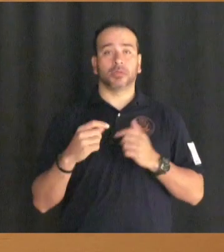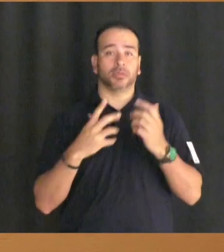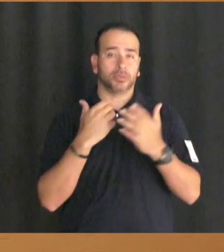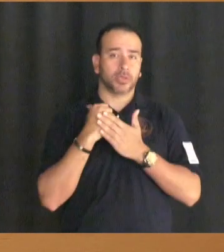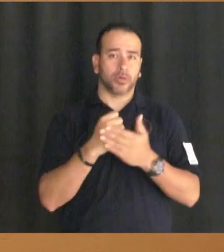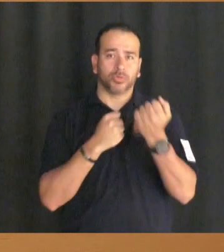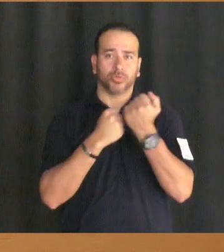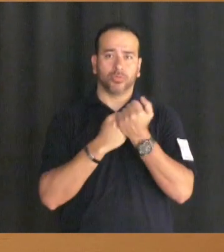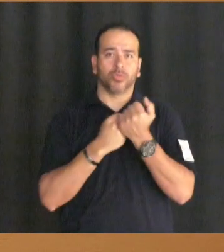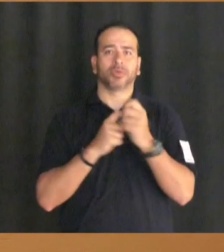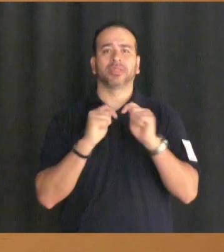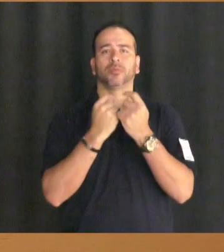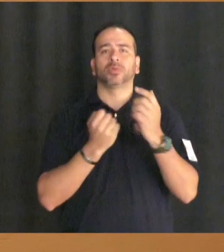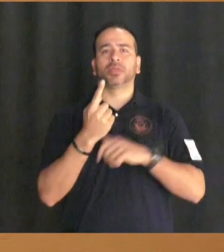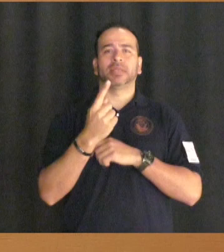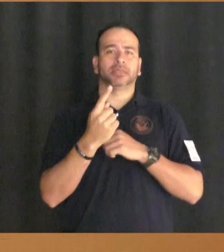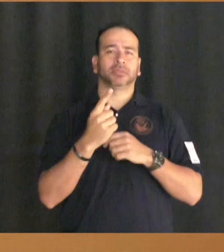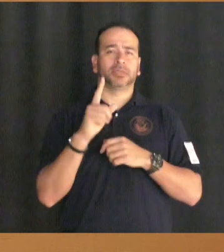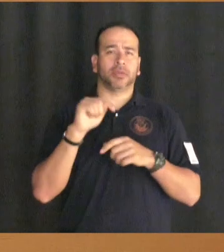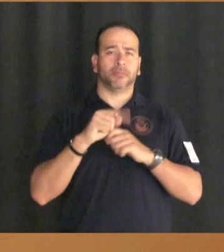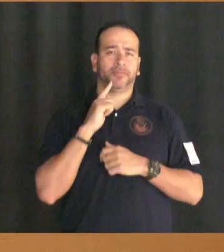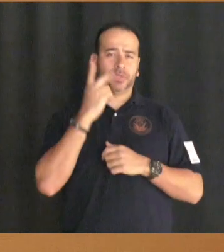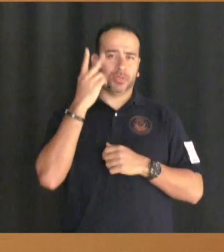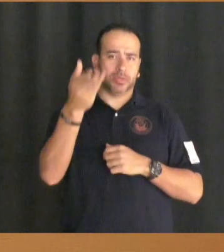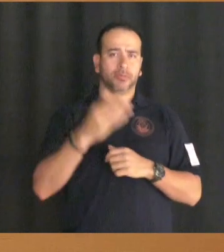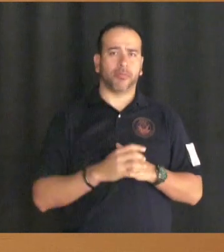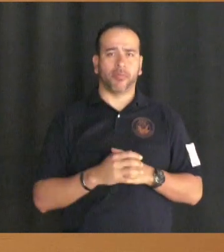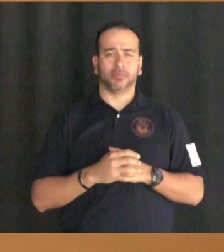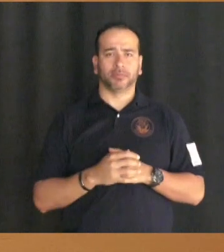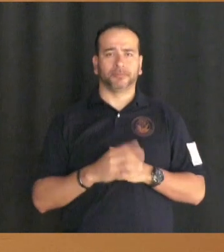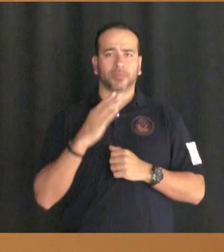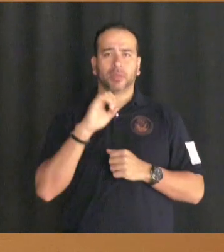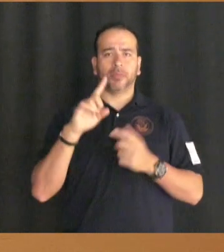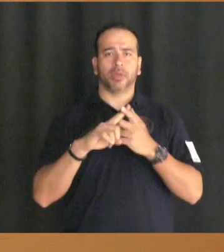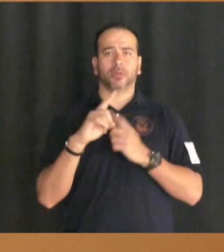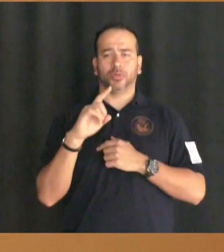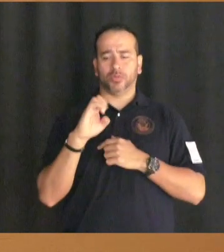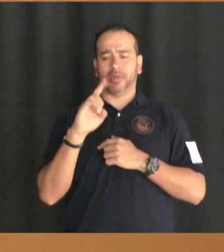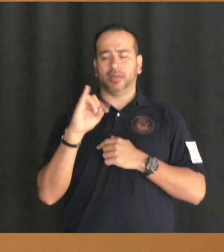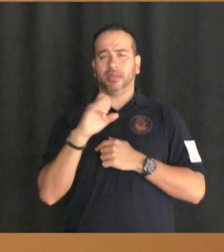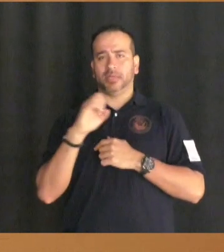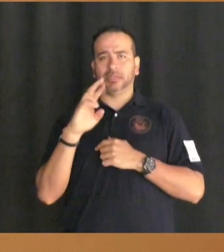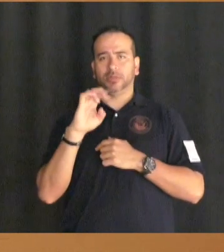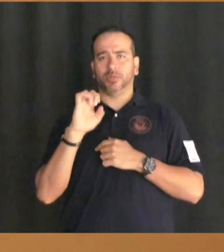the team for their season. See you there. Now back to Elias and Rachel.